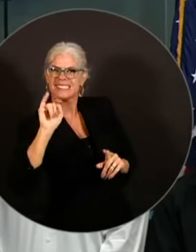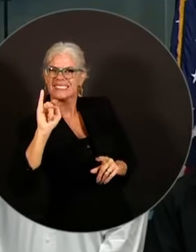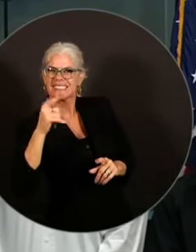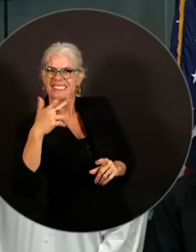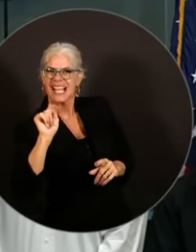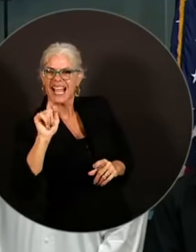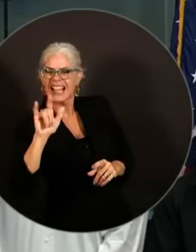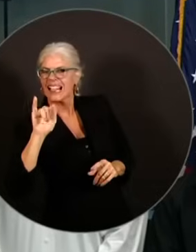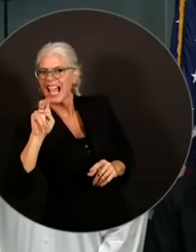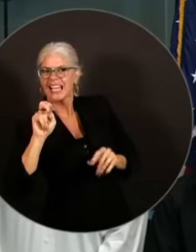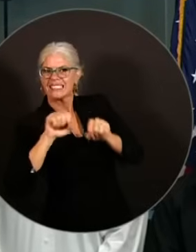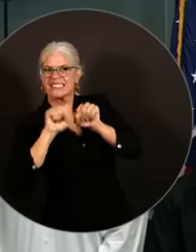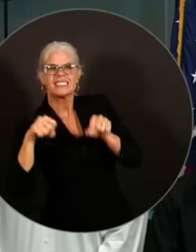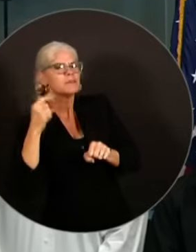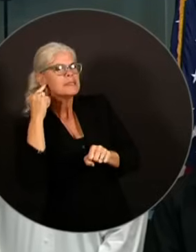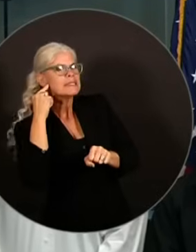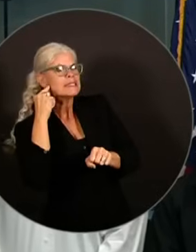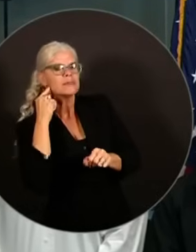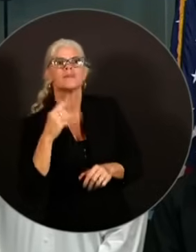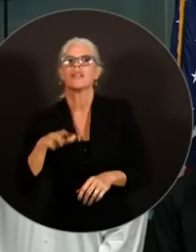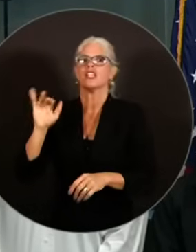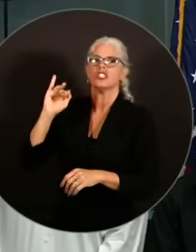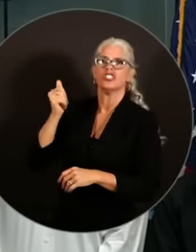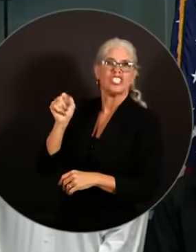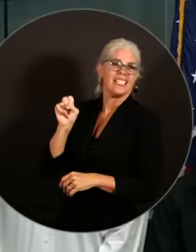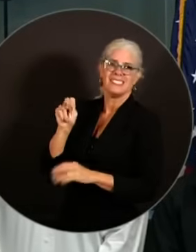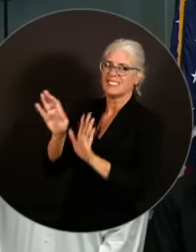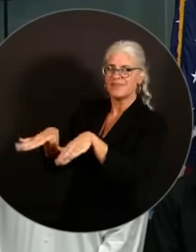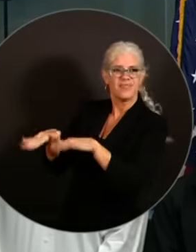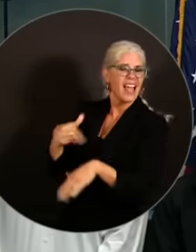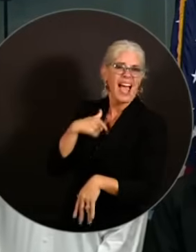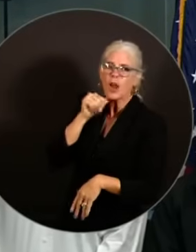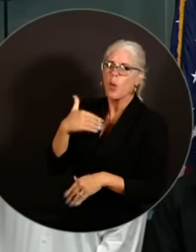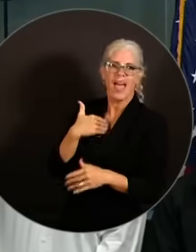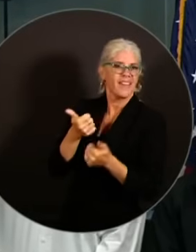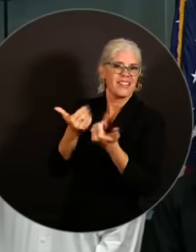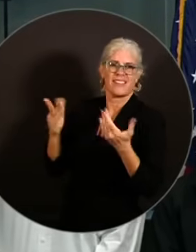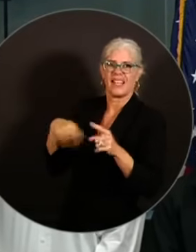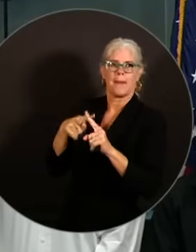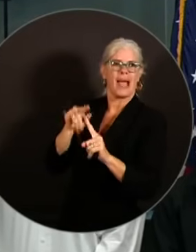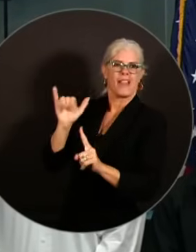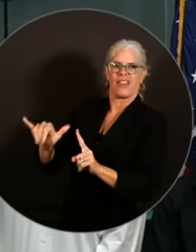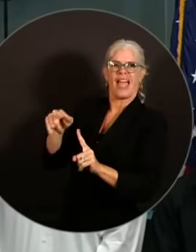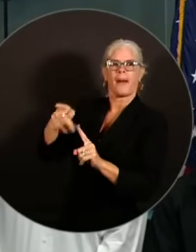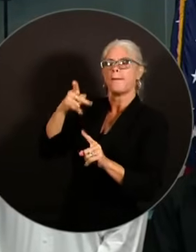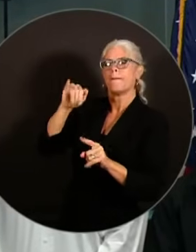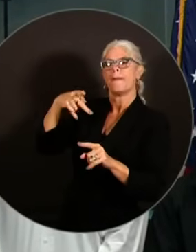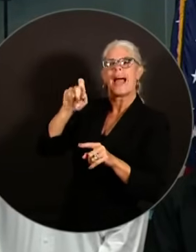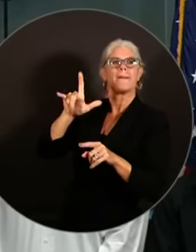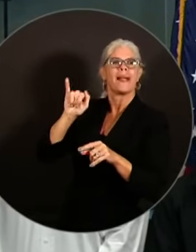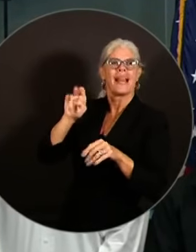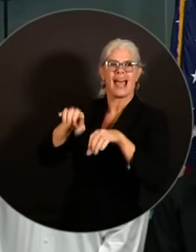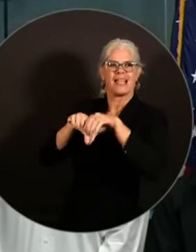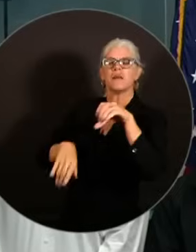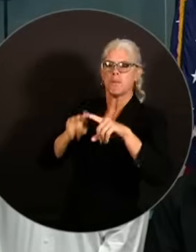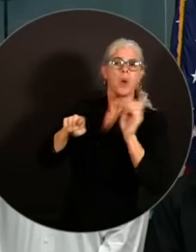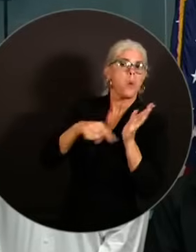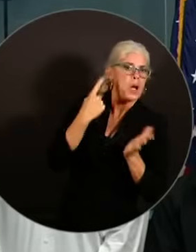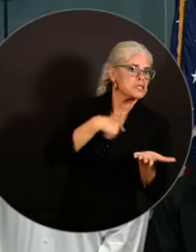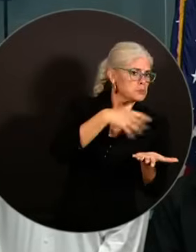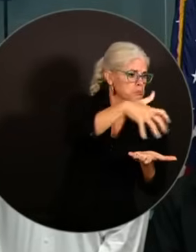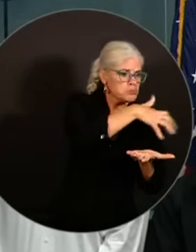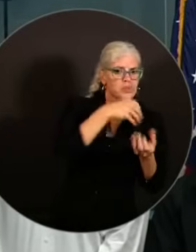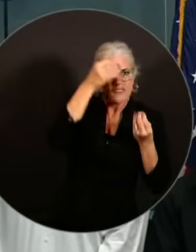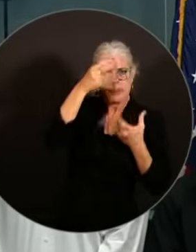Jason, I don't have anything on that particular pipeline system, but I'll find out what I can offline, and we'll close the loop back with you